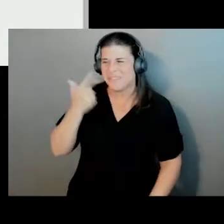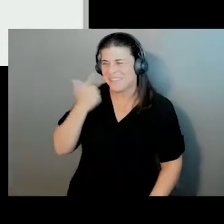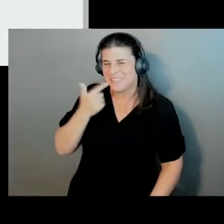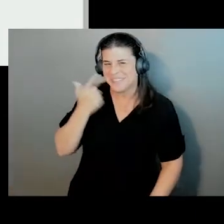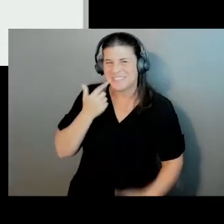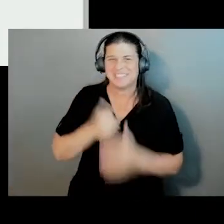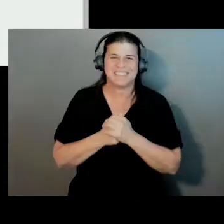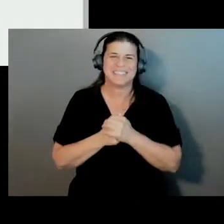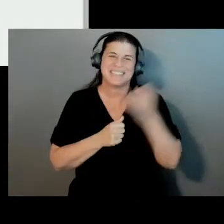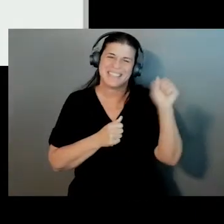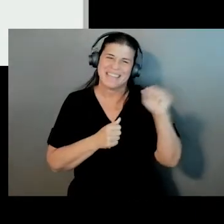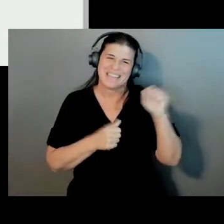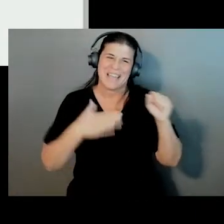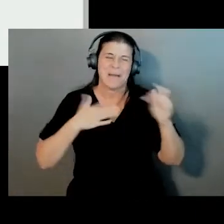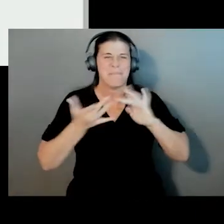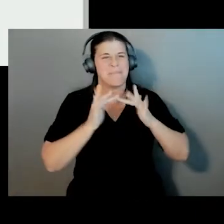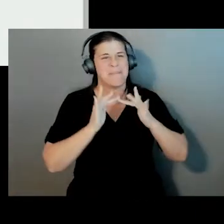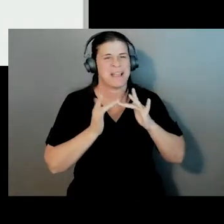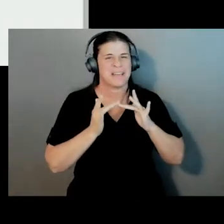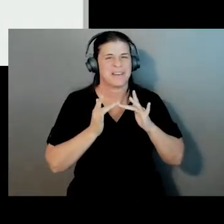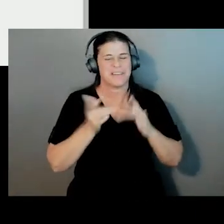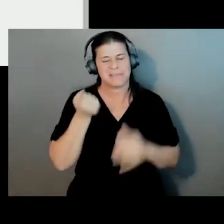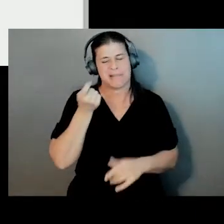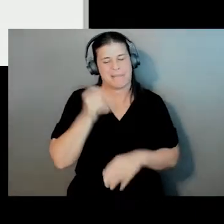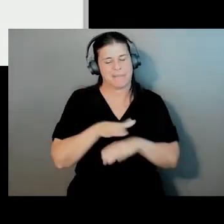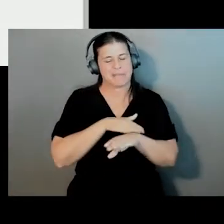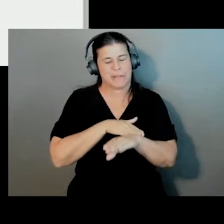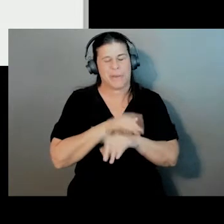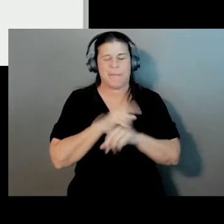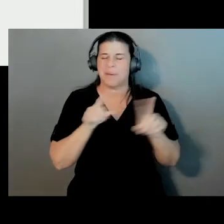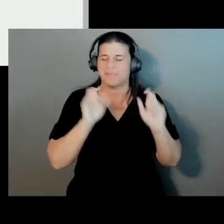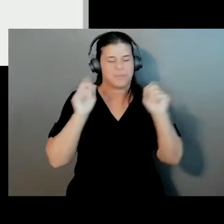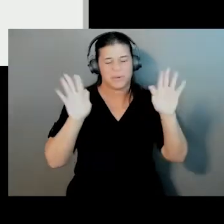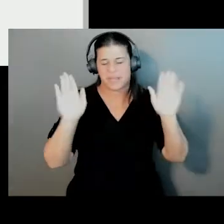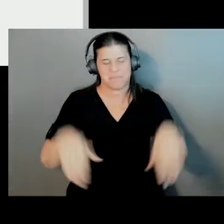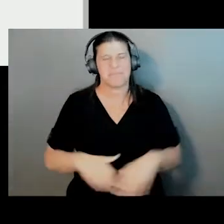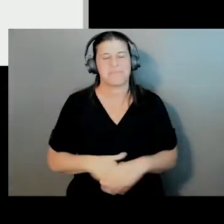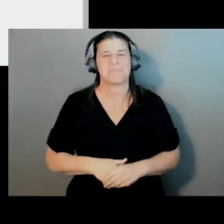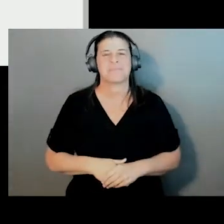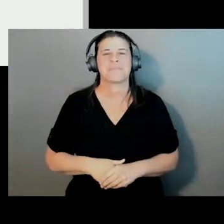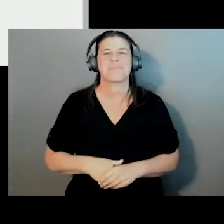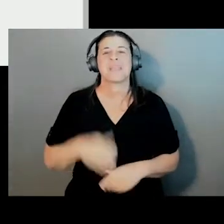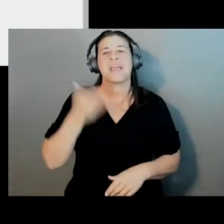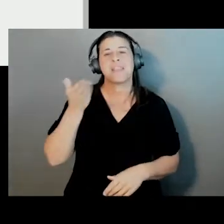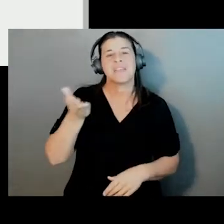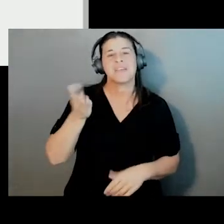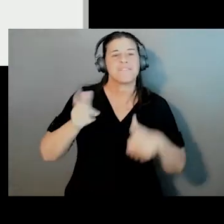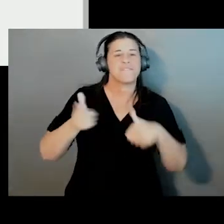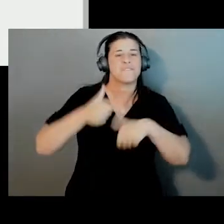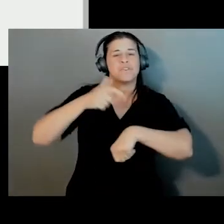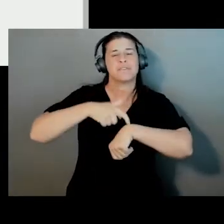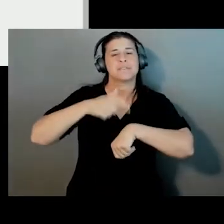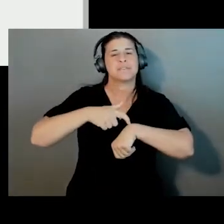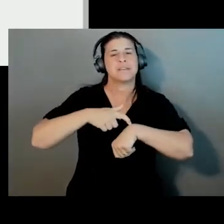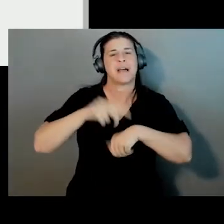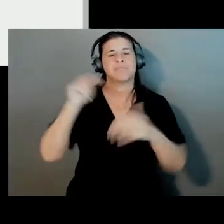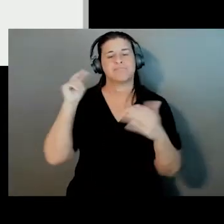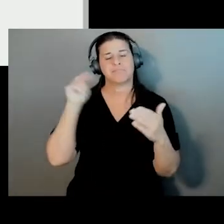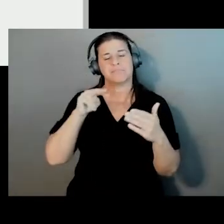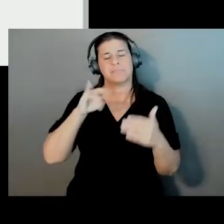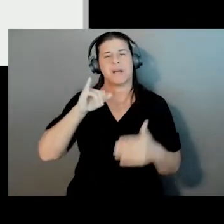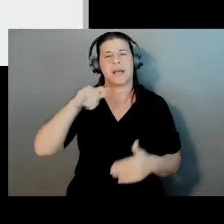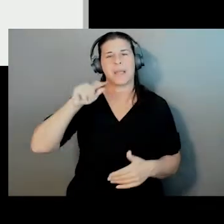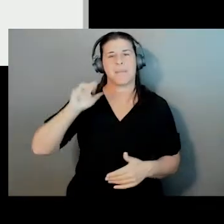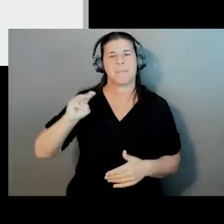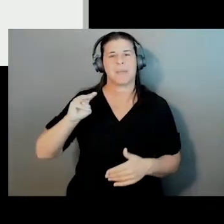Yeah, my internet is being a little slow, but okay. So if this is your first time visiting Icam, you'll be greeted with